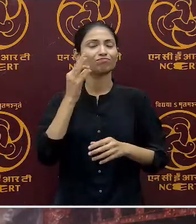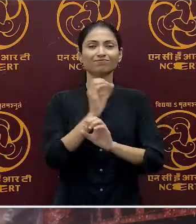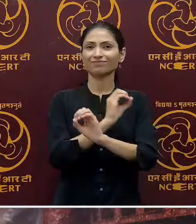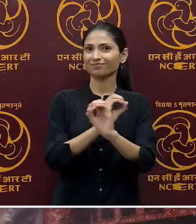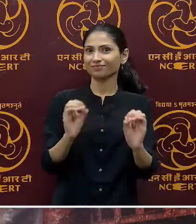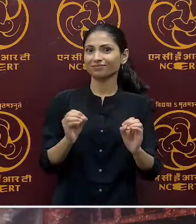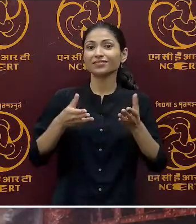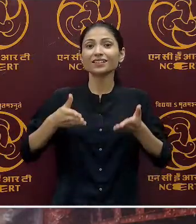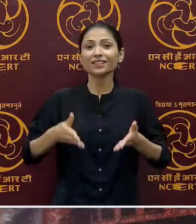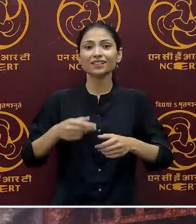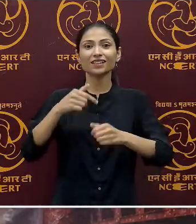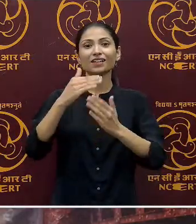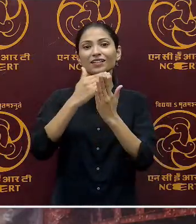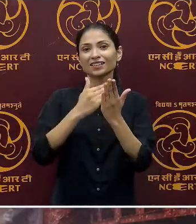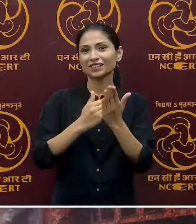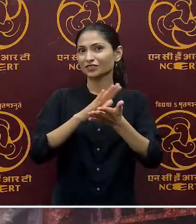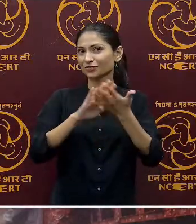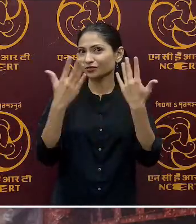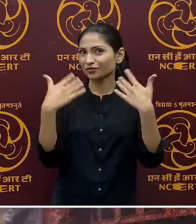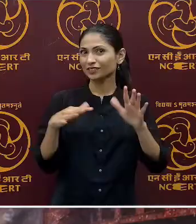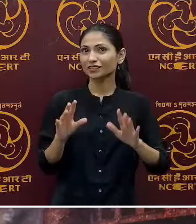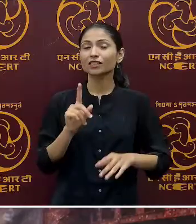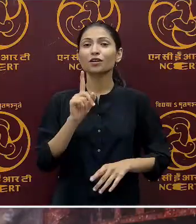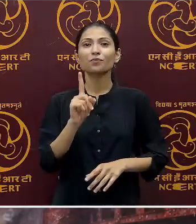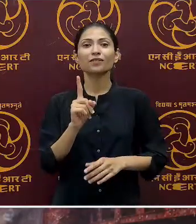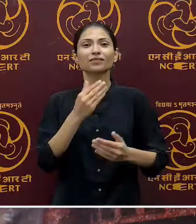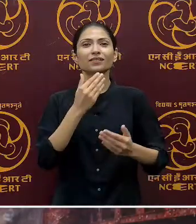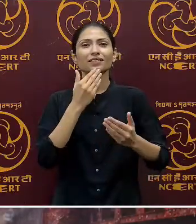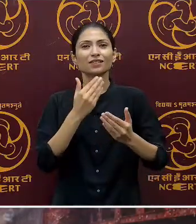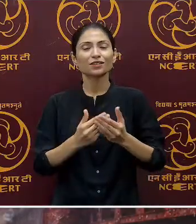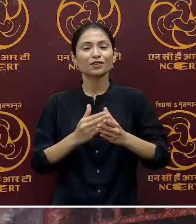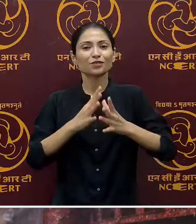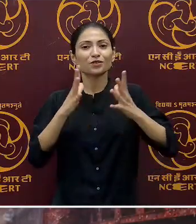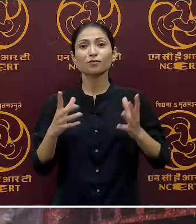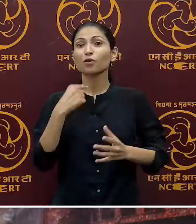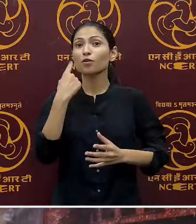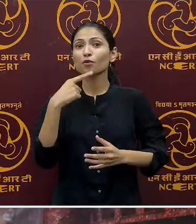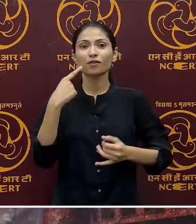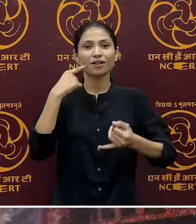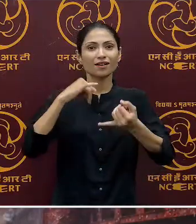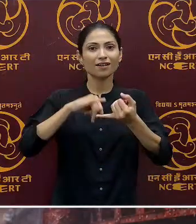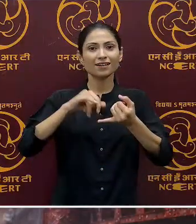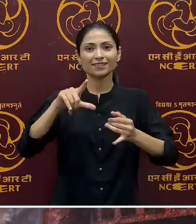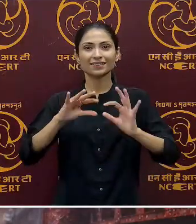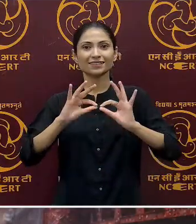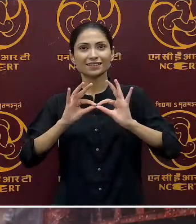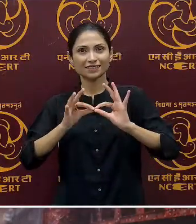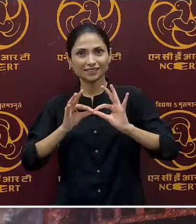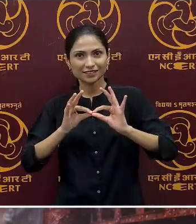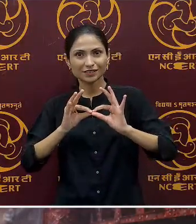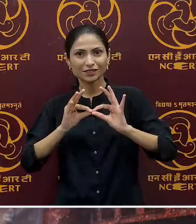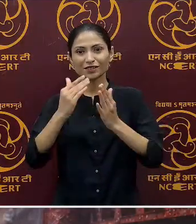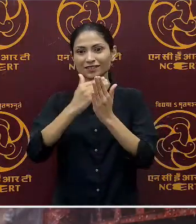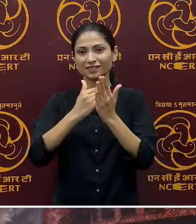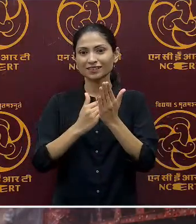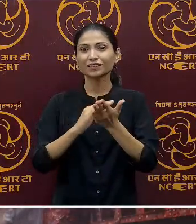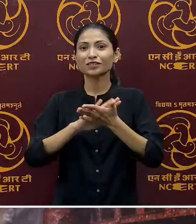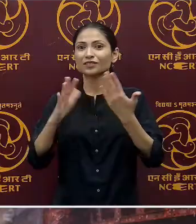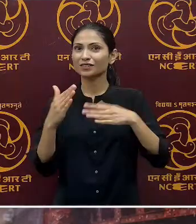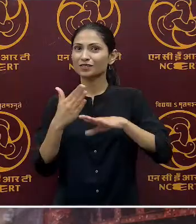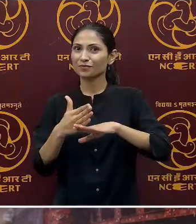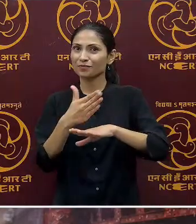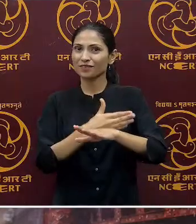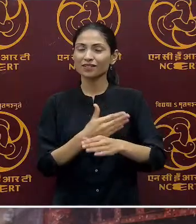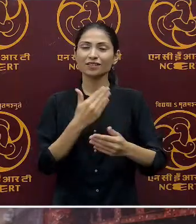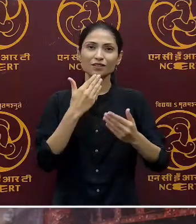the end of this program, but let me just thank our sign language interpreter as well before leaving. Thank you so much Tamanna